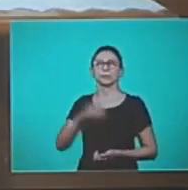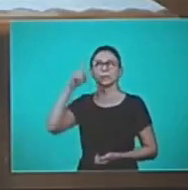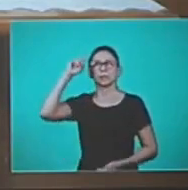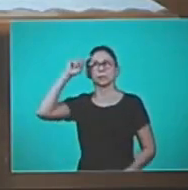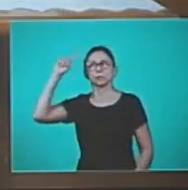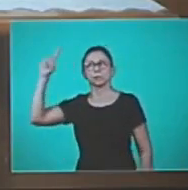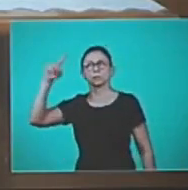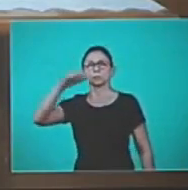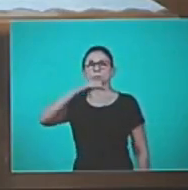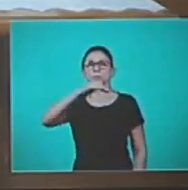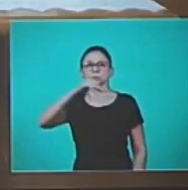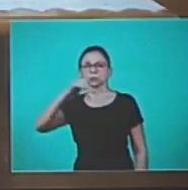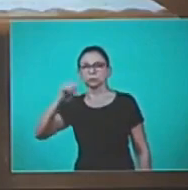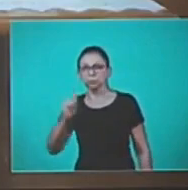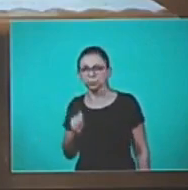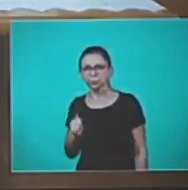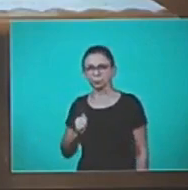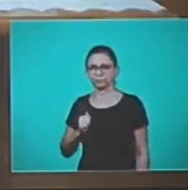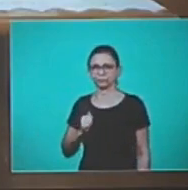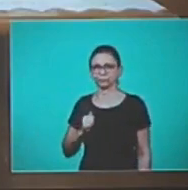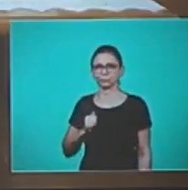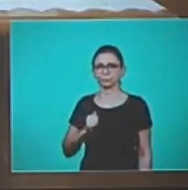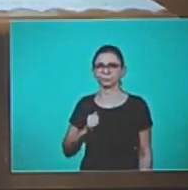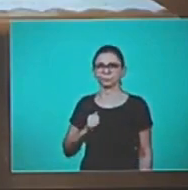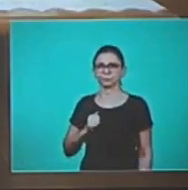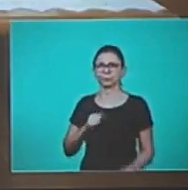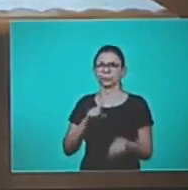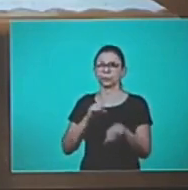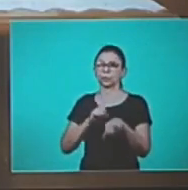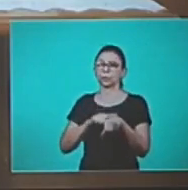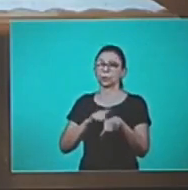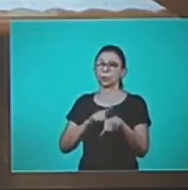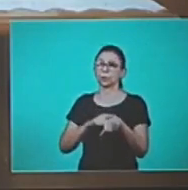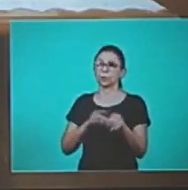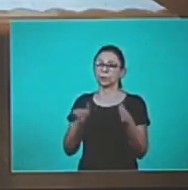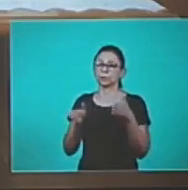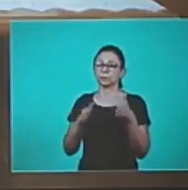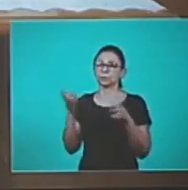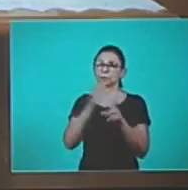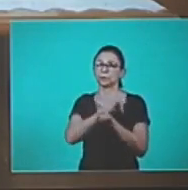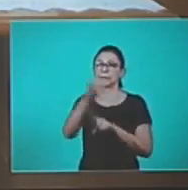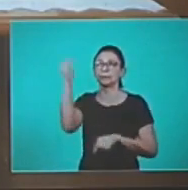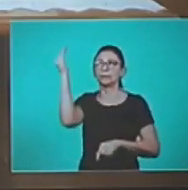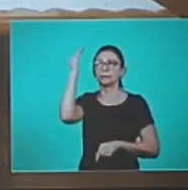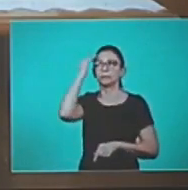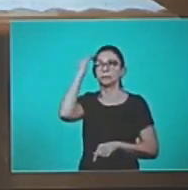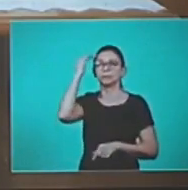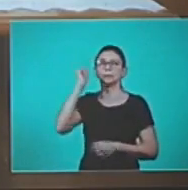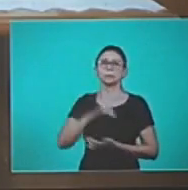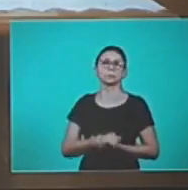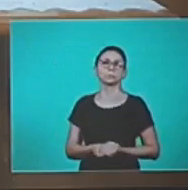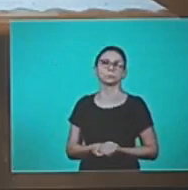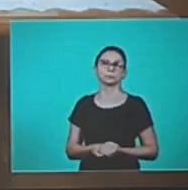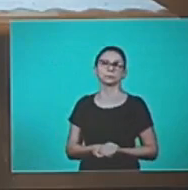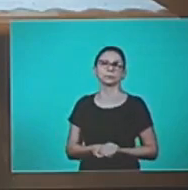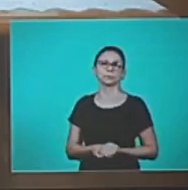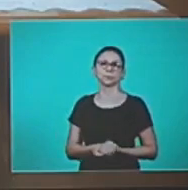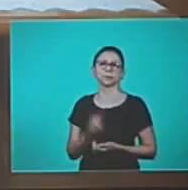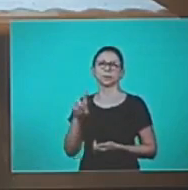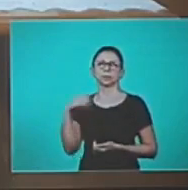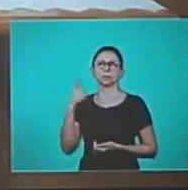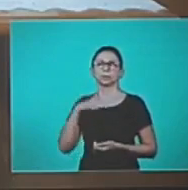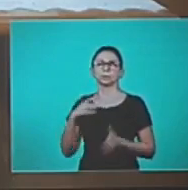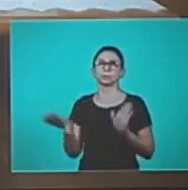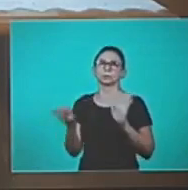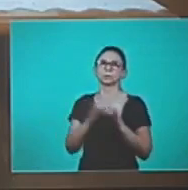The church was called, understood the moment, or the call. We understand. We have a name. We have